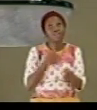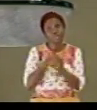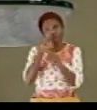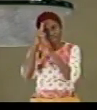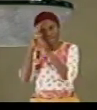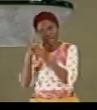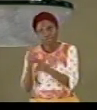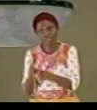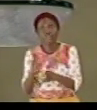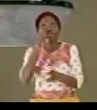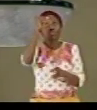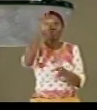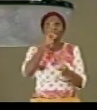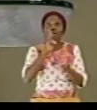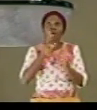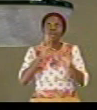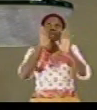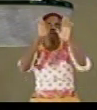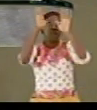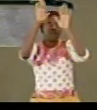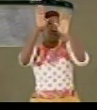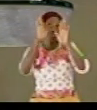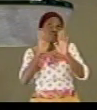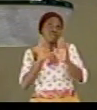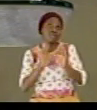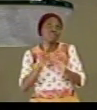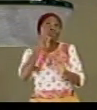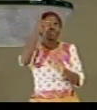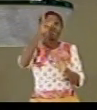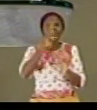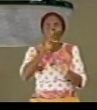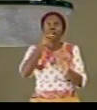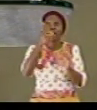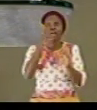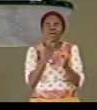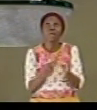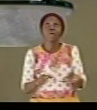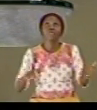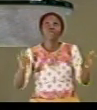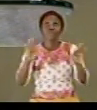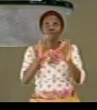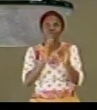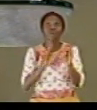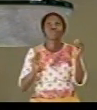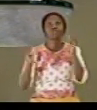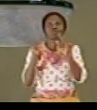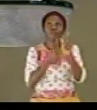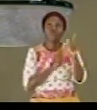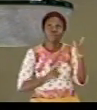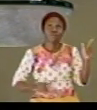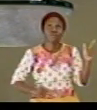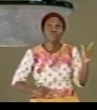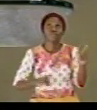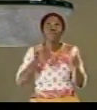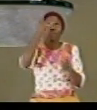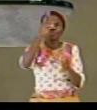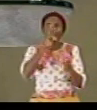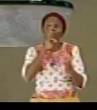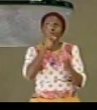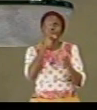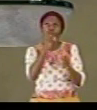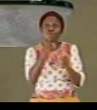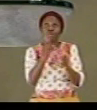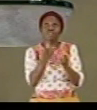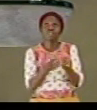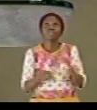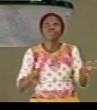are wonderful. You are worthy, oh Lord. You are wonderful. You